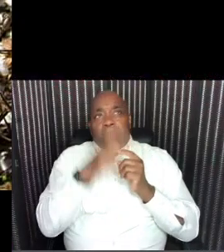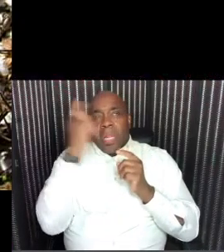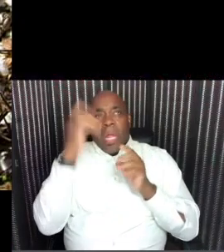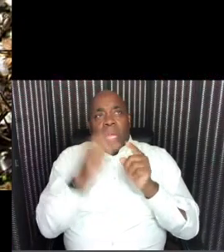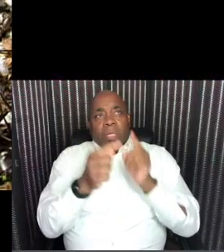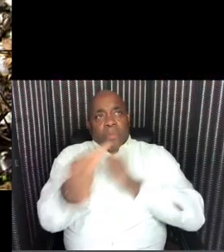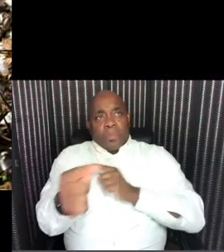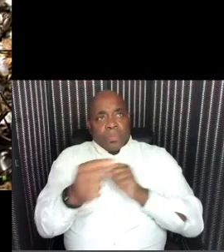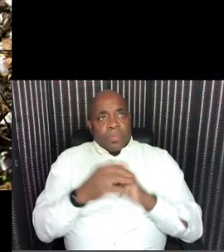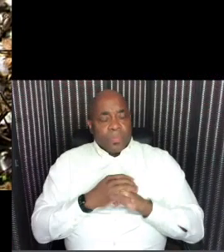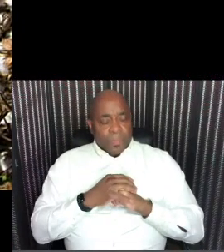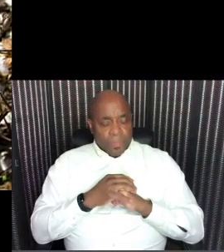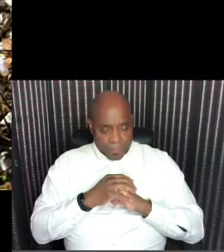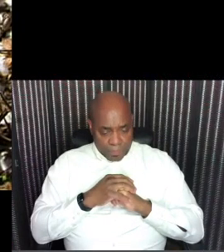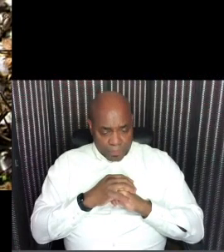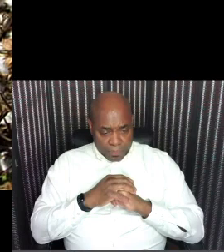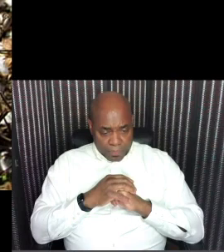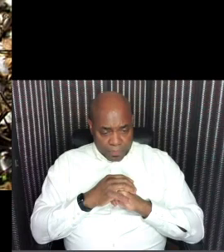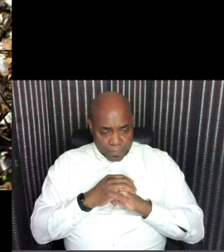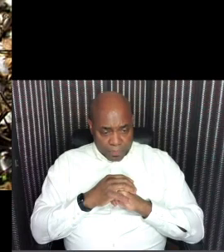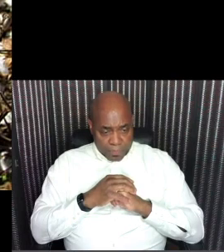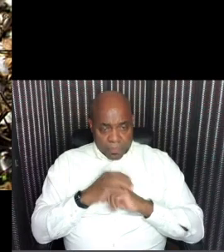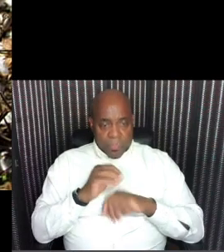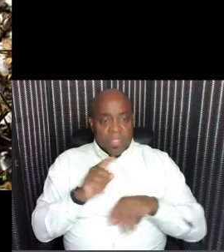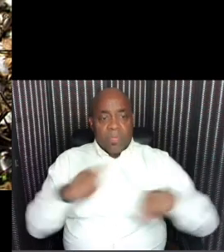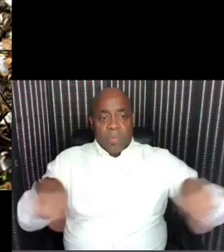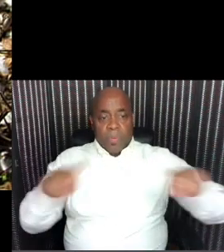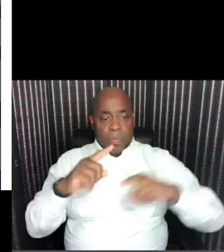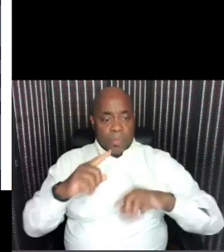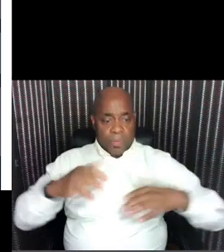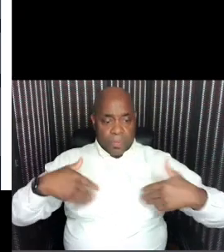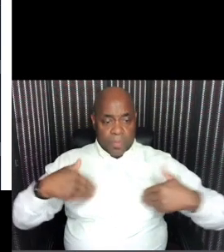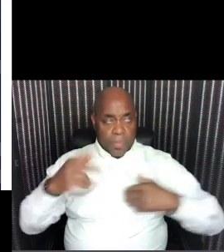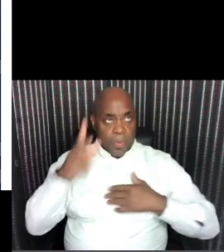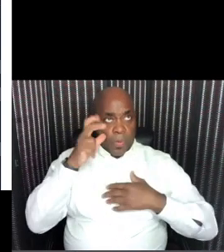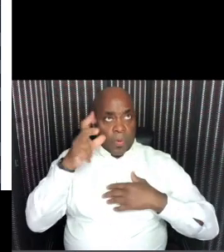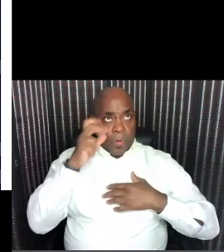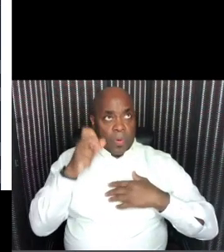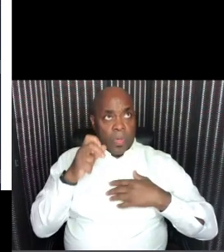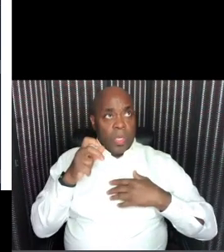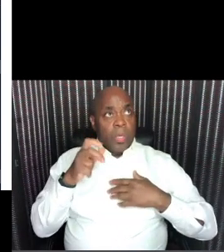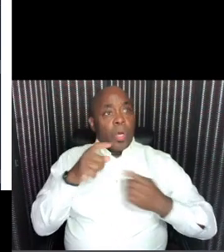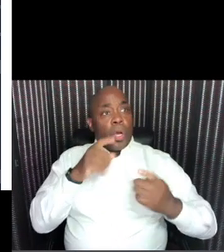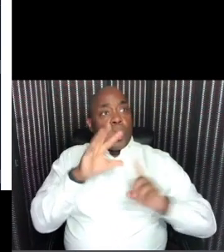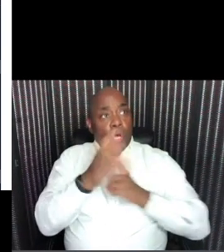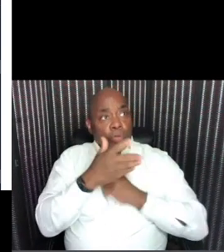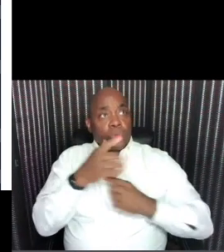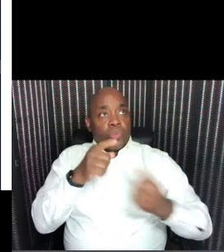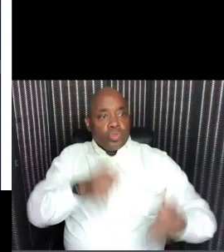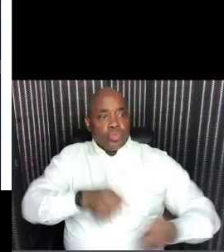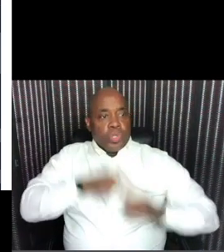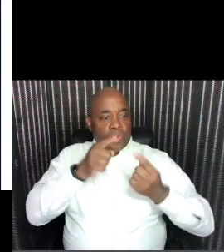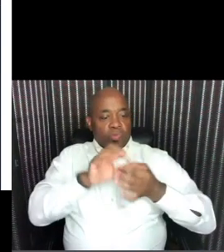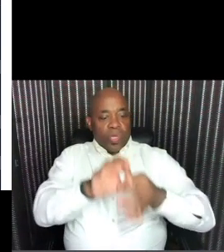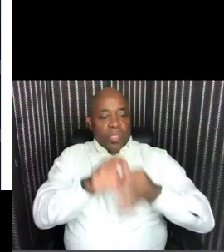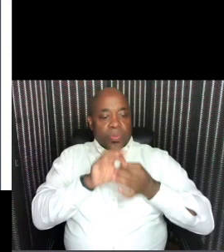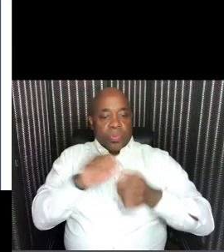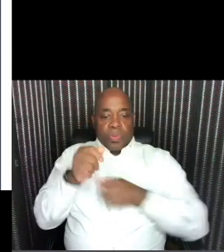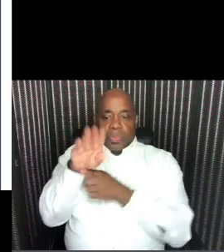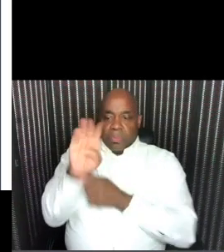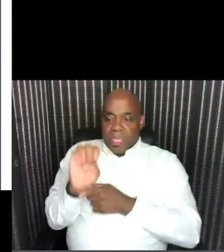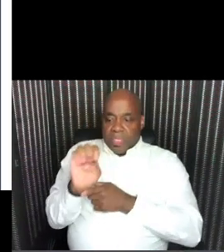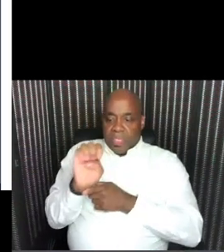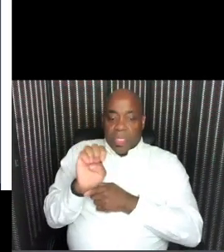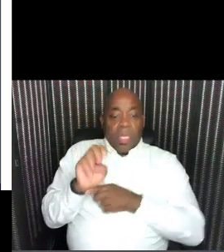Well, and if you have not heard, Eatonville is in the midst of a bit of a cultural struggle around space. A historic institution